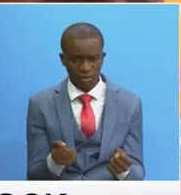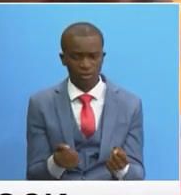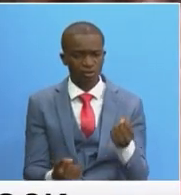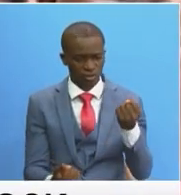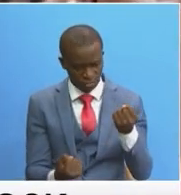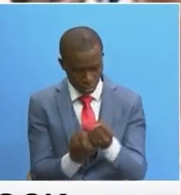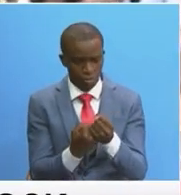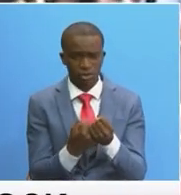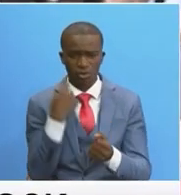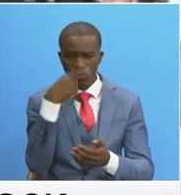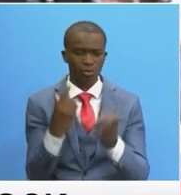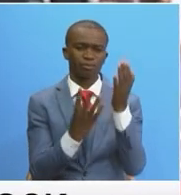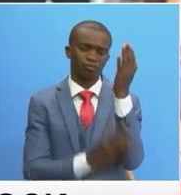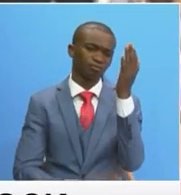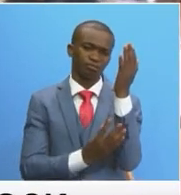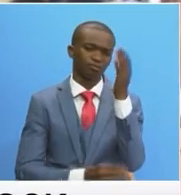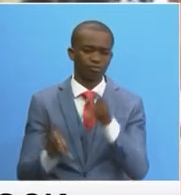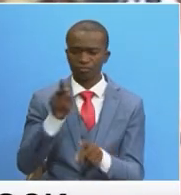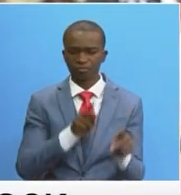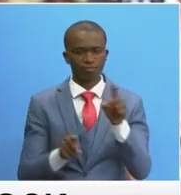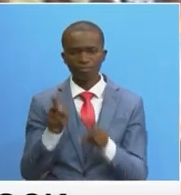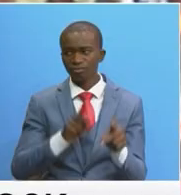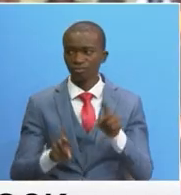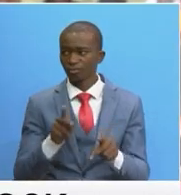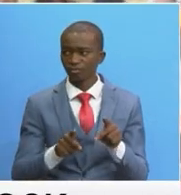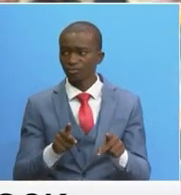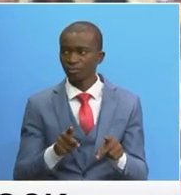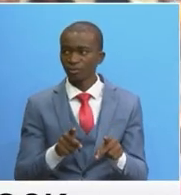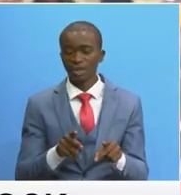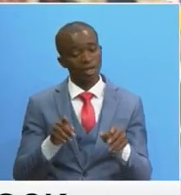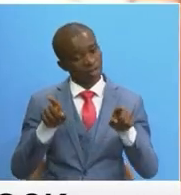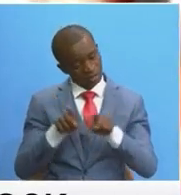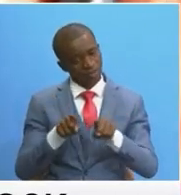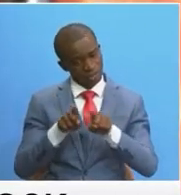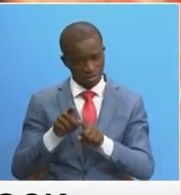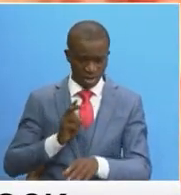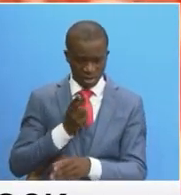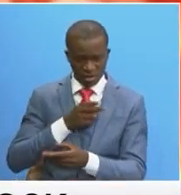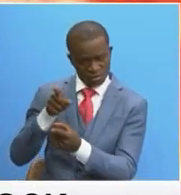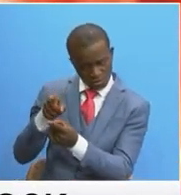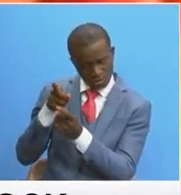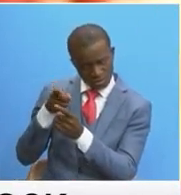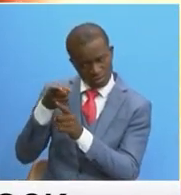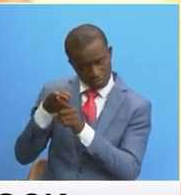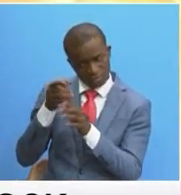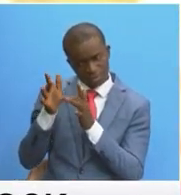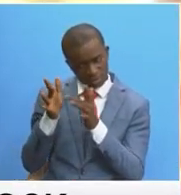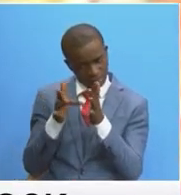fullness. So it gives us pleasure to be part and parcel, to see that we provide some